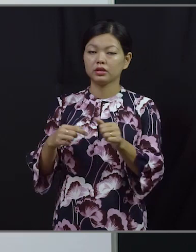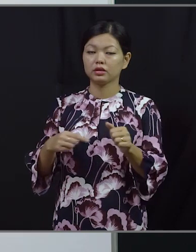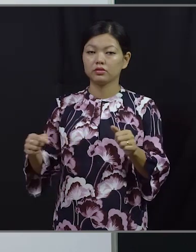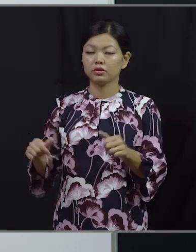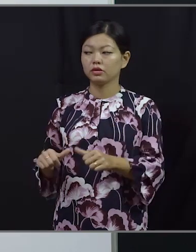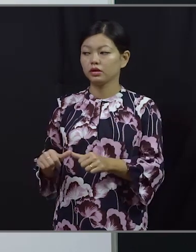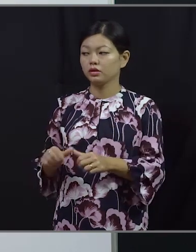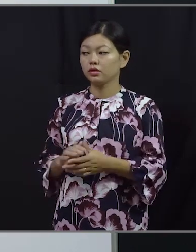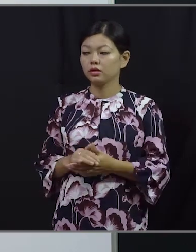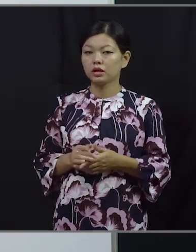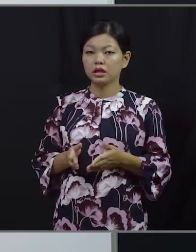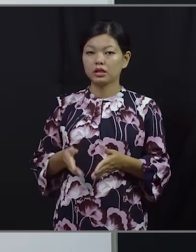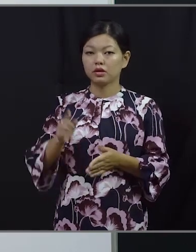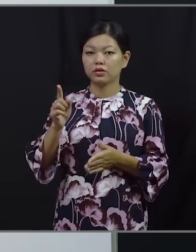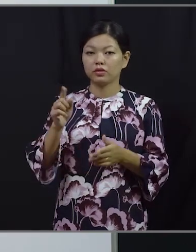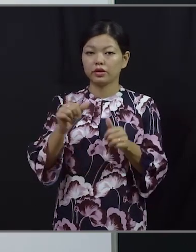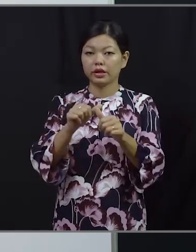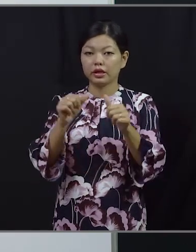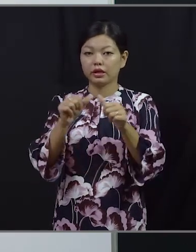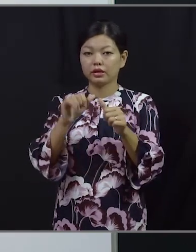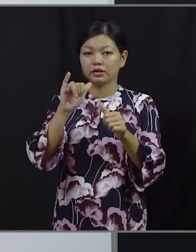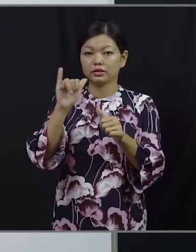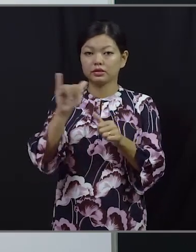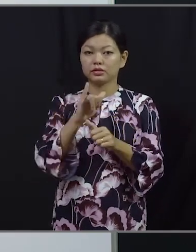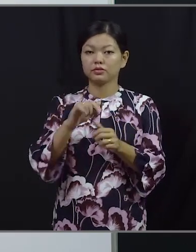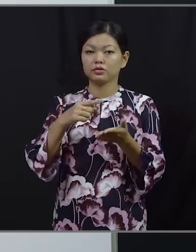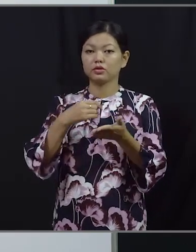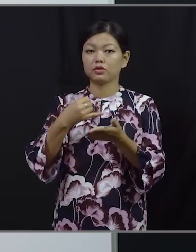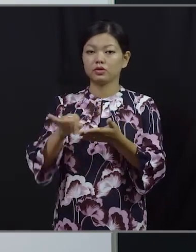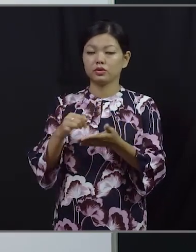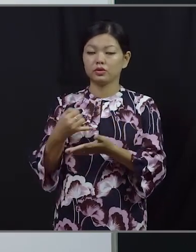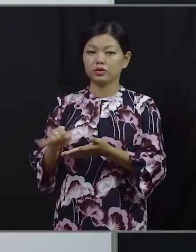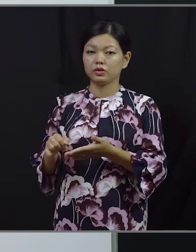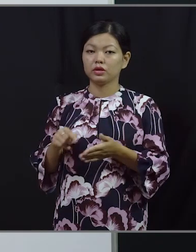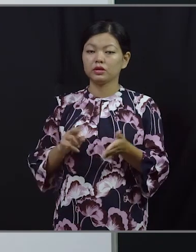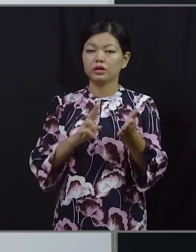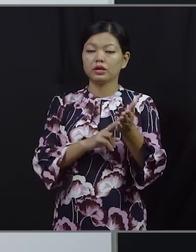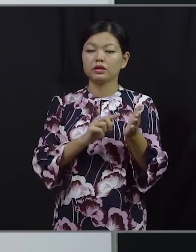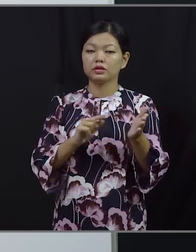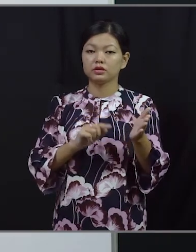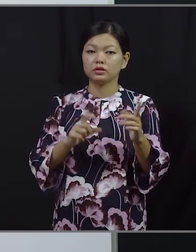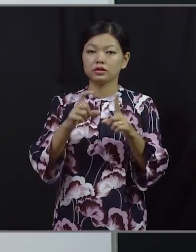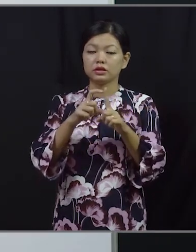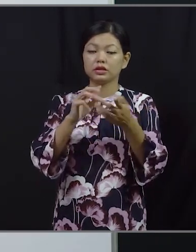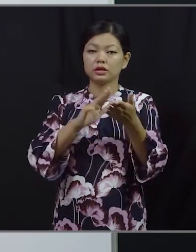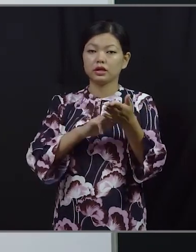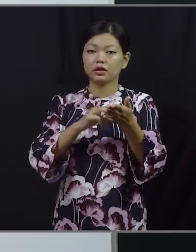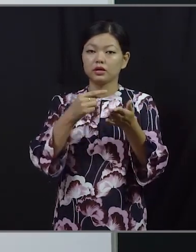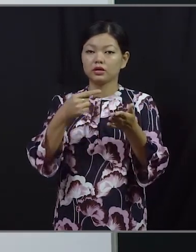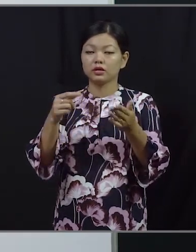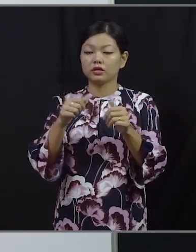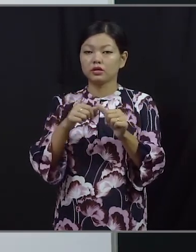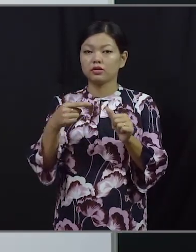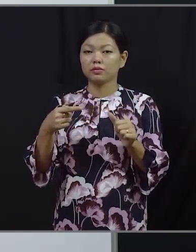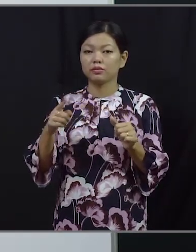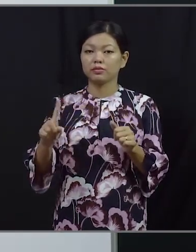by a. So a will cancel out, so I'll get 1 here. So n equal to dm divided by a minus 1.